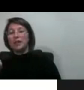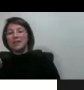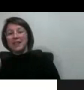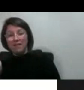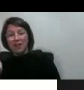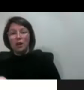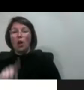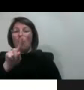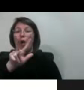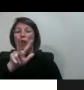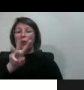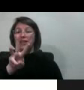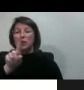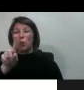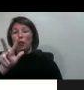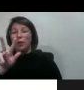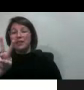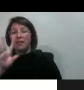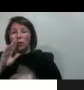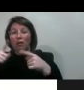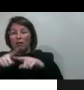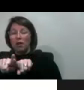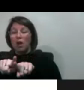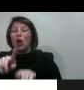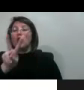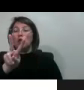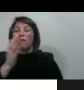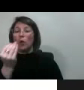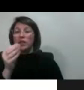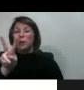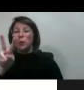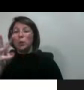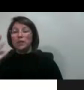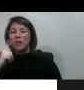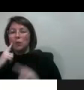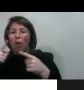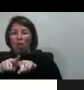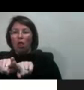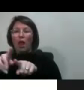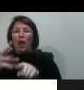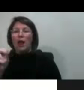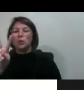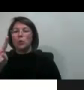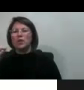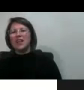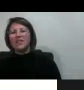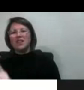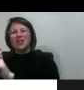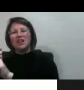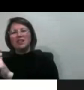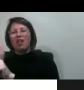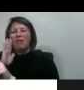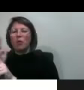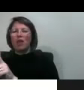and the 137, the 214 and the 216, and the 217 is going